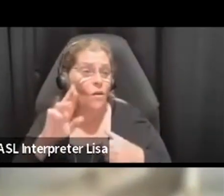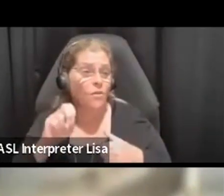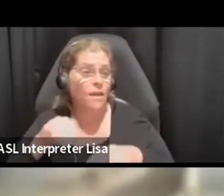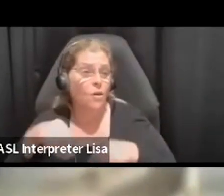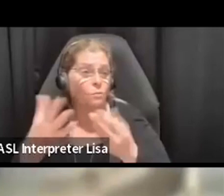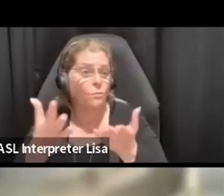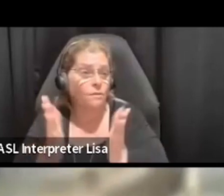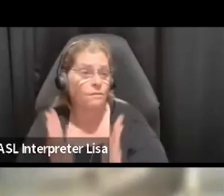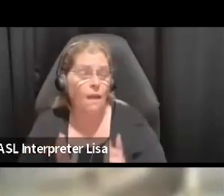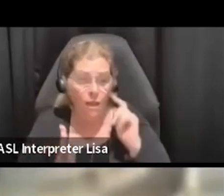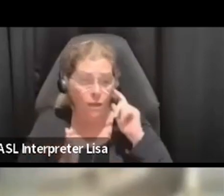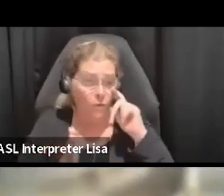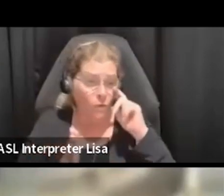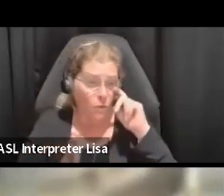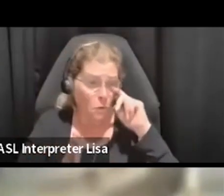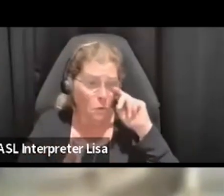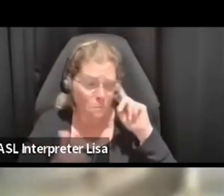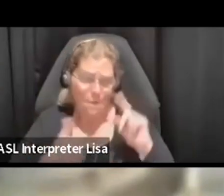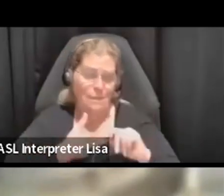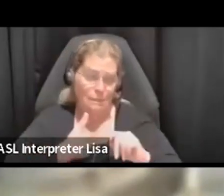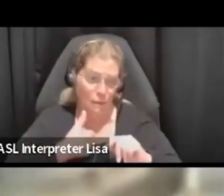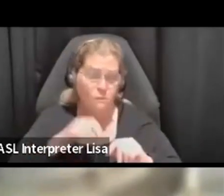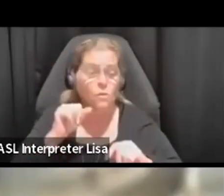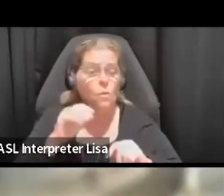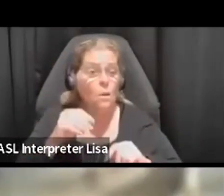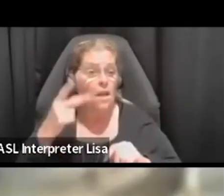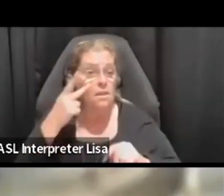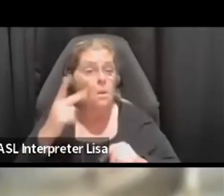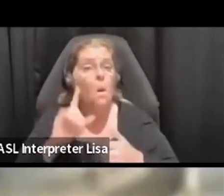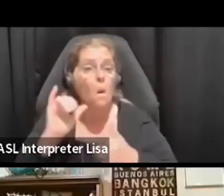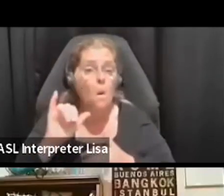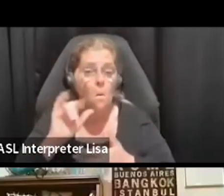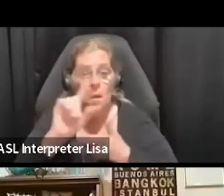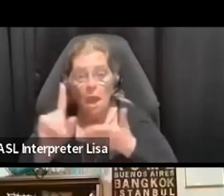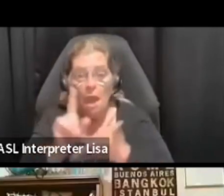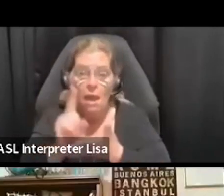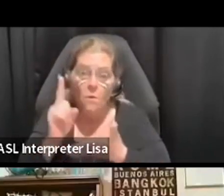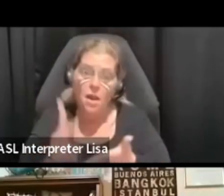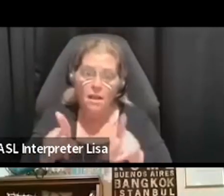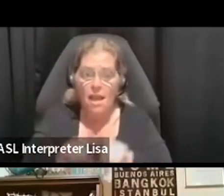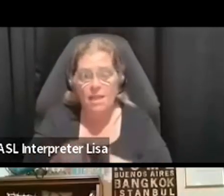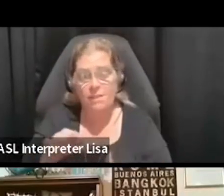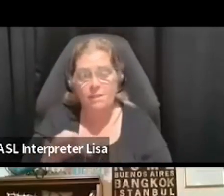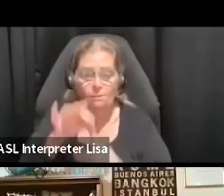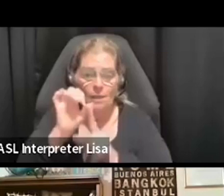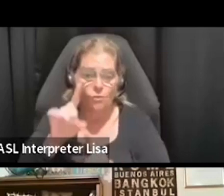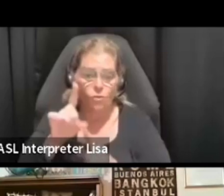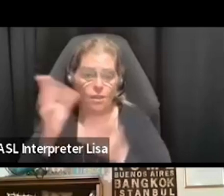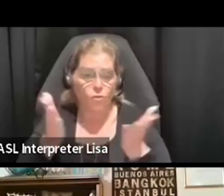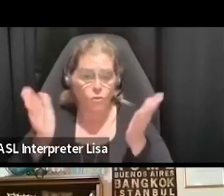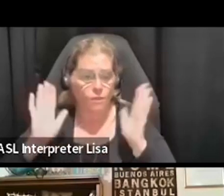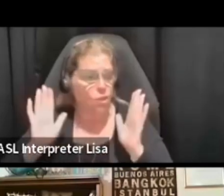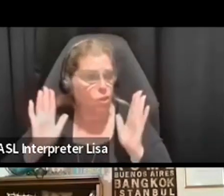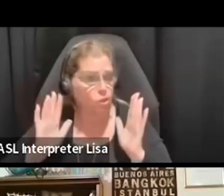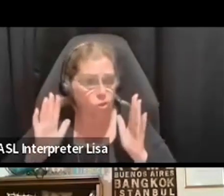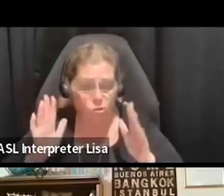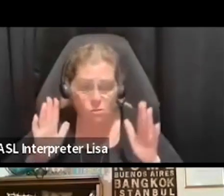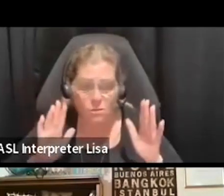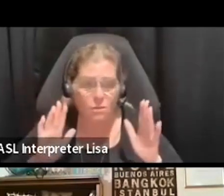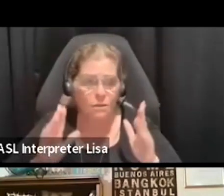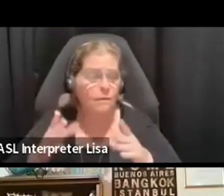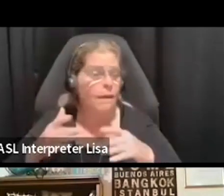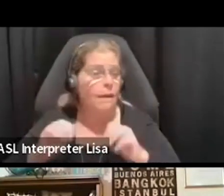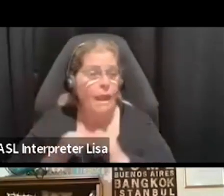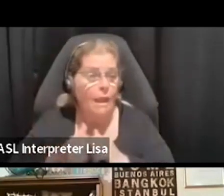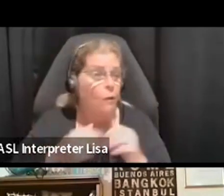child is getting, an hour and a half a week of special education services divided between math